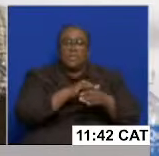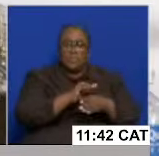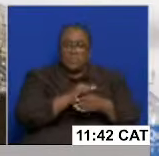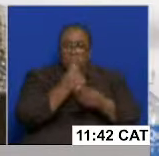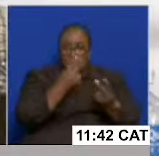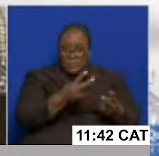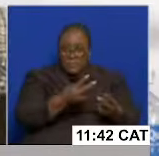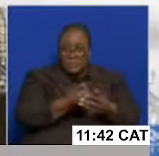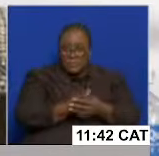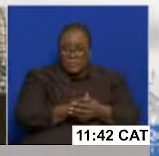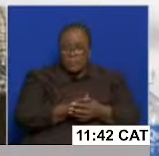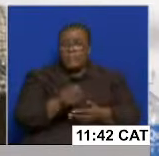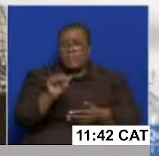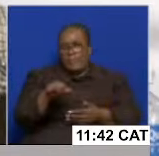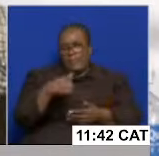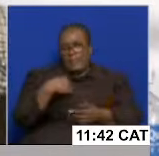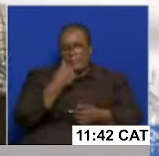do.